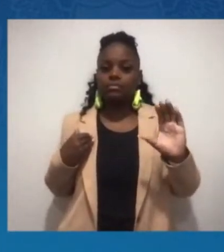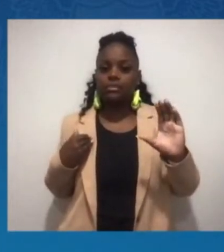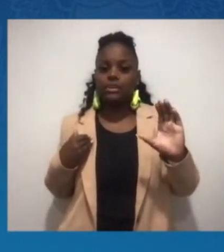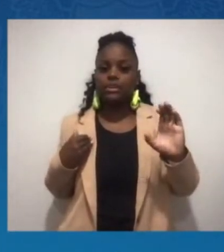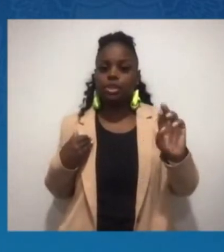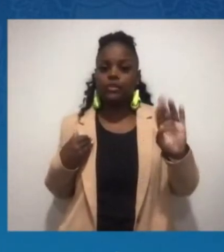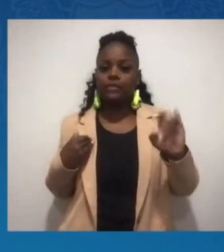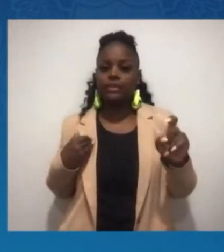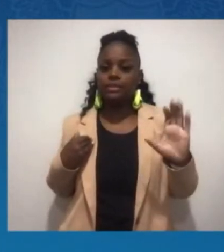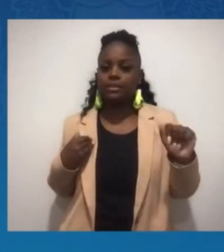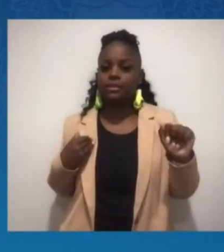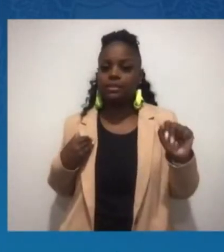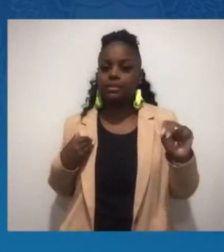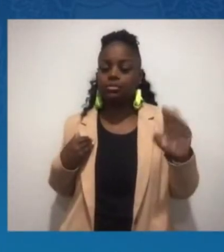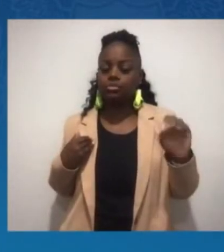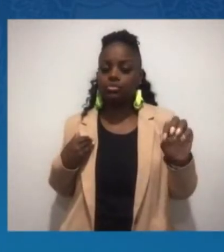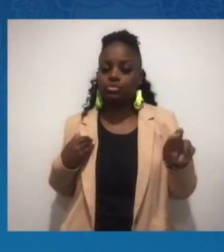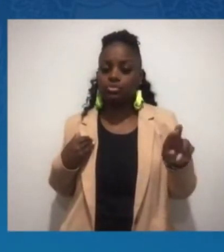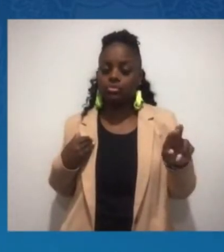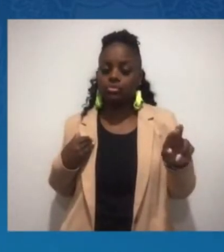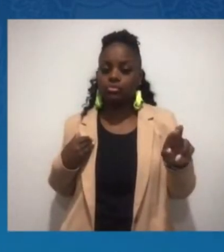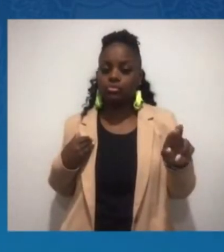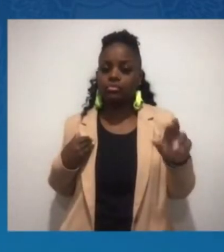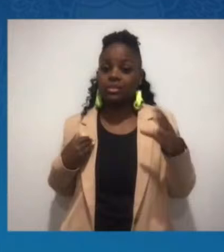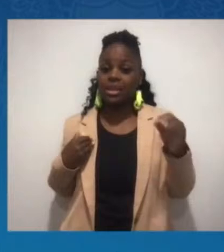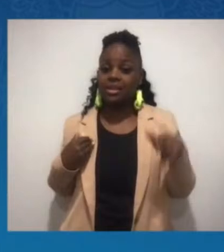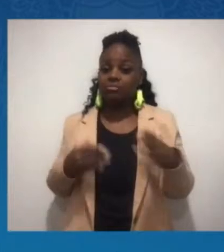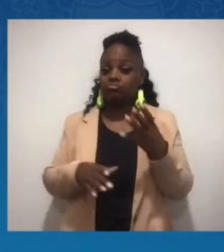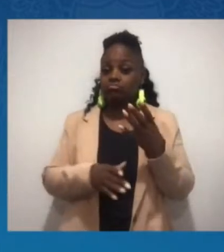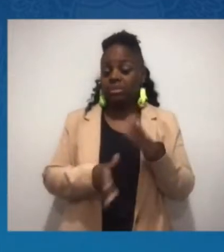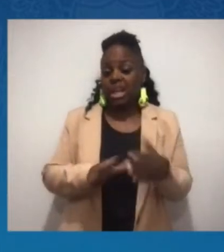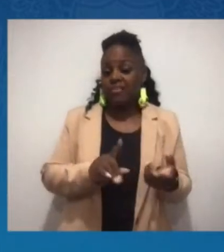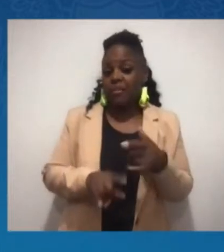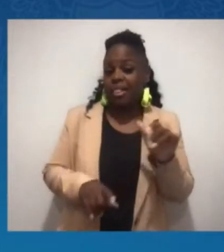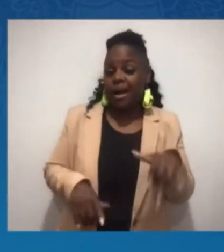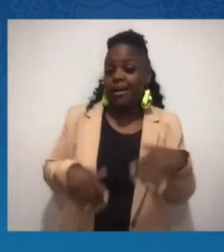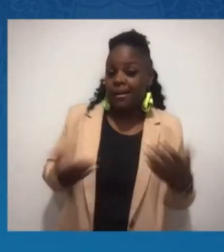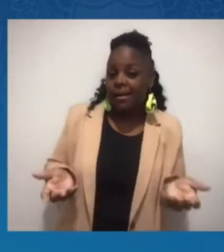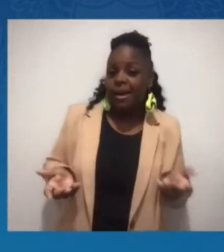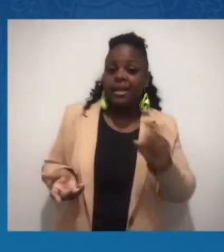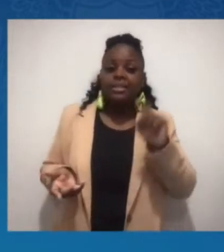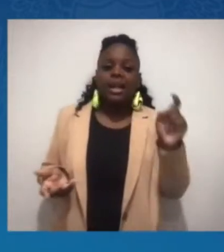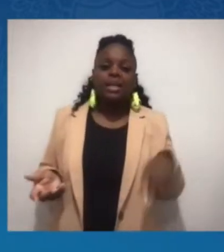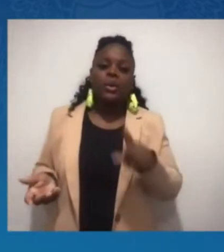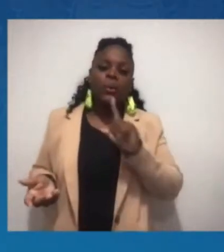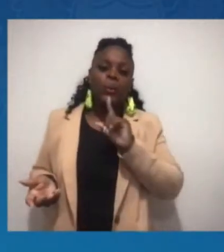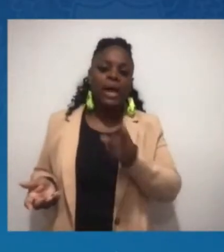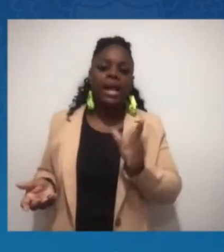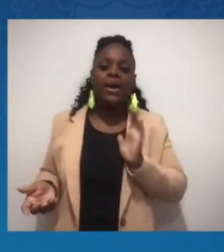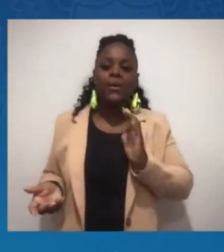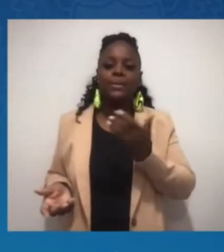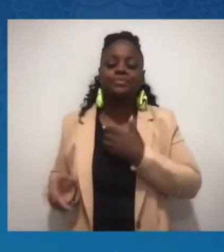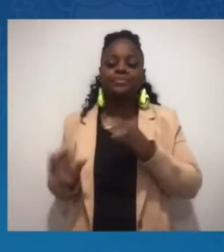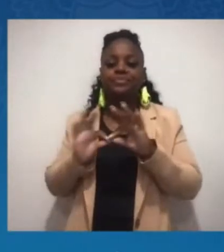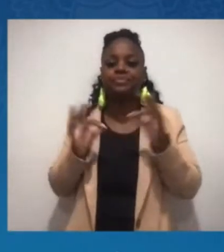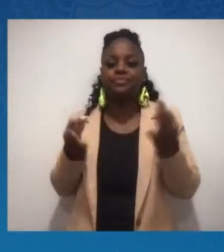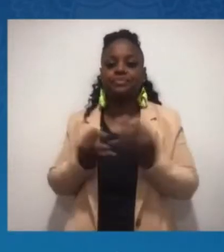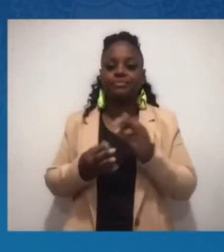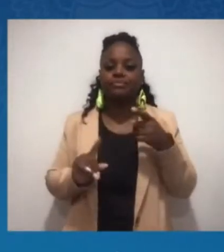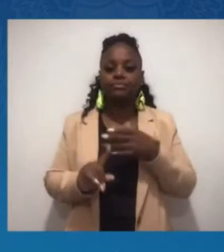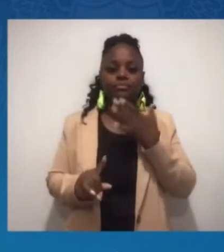country. Texas is failing our communities of color. What can the administration do to support the Black and Brown women